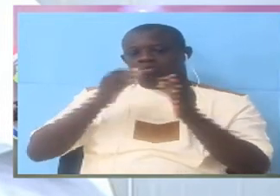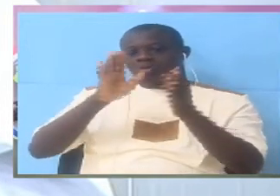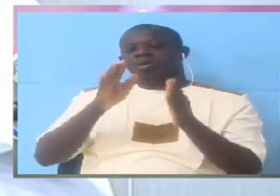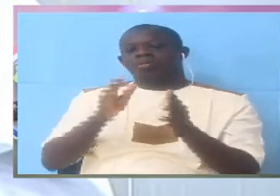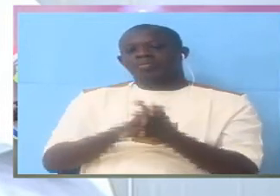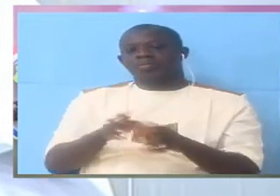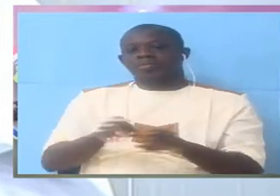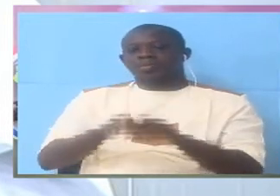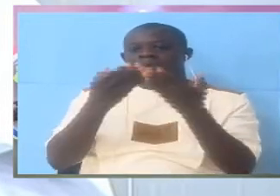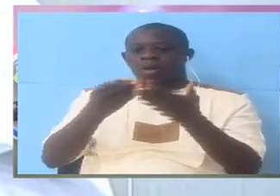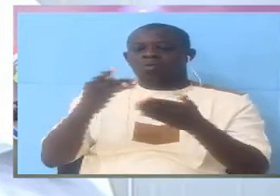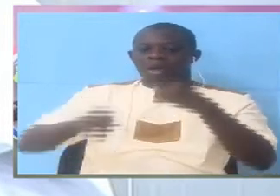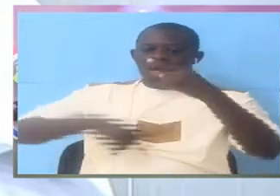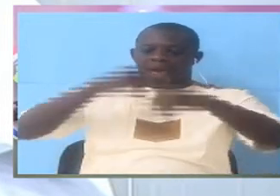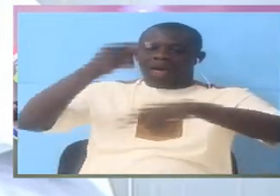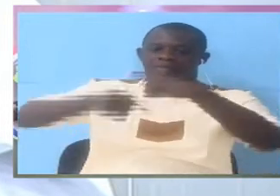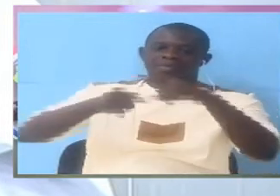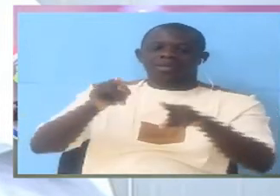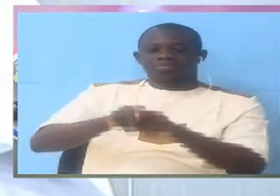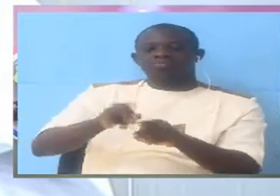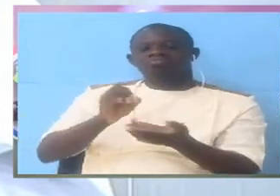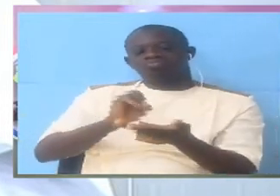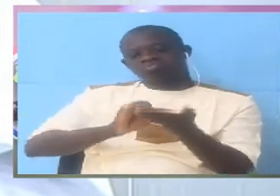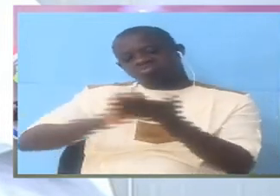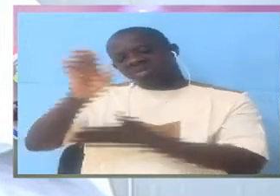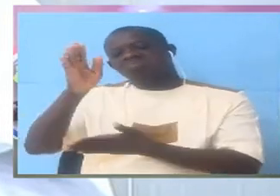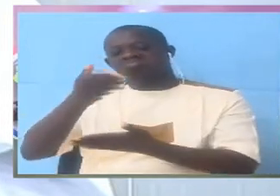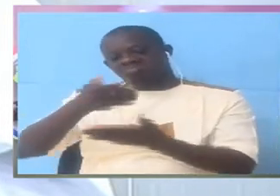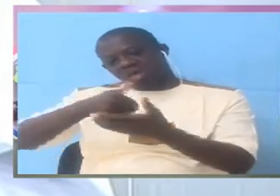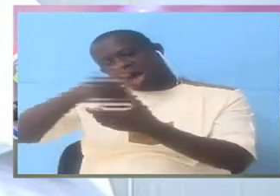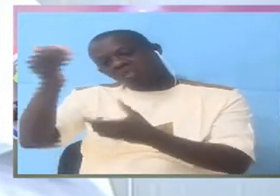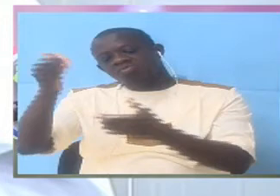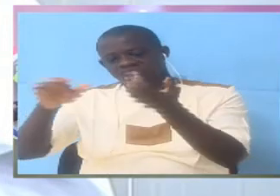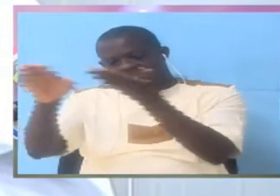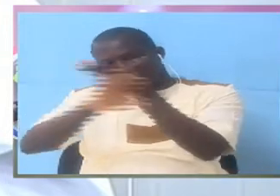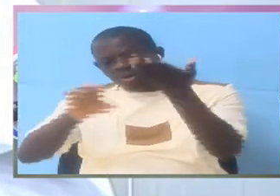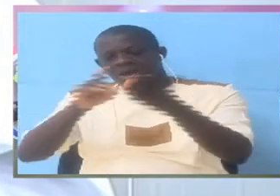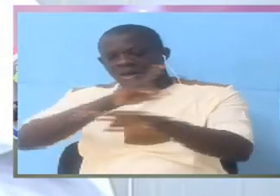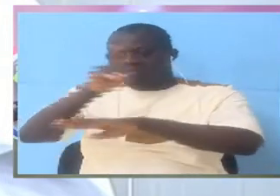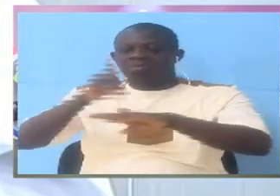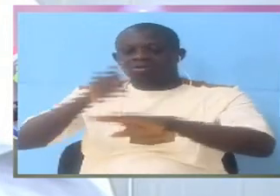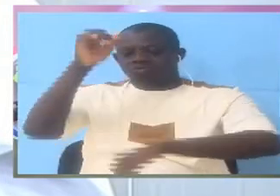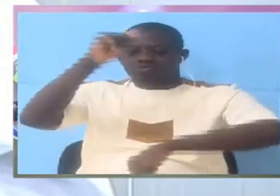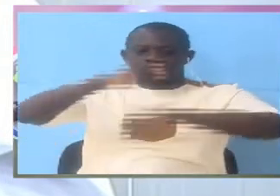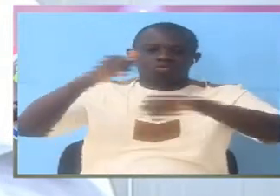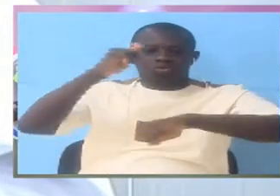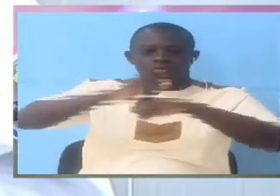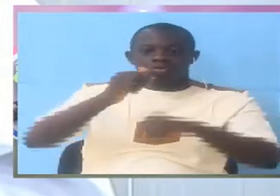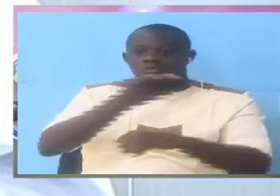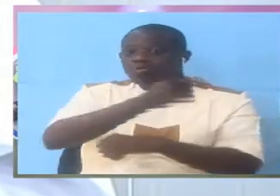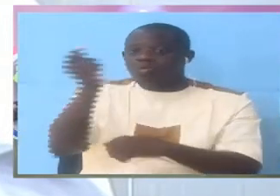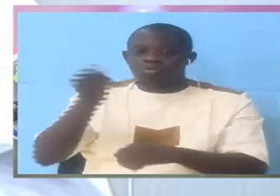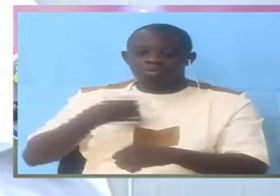Well, soon after he was ordered to be taken down to be tortured. That's what he said. And